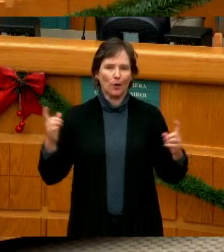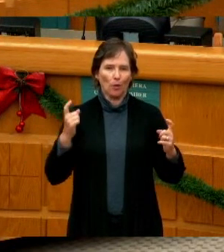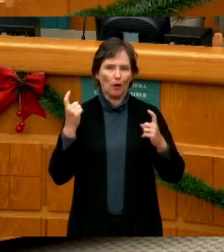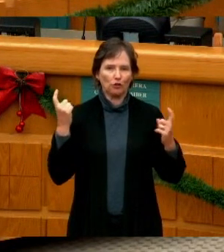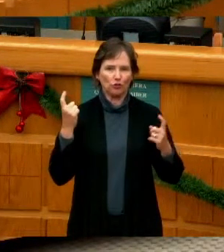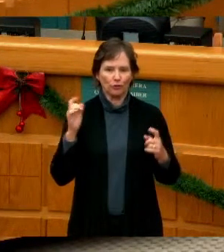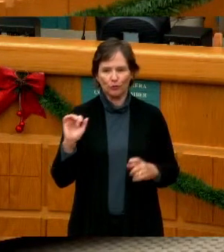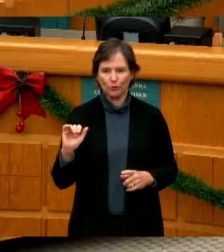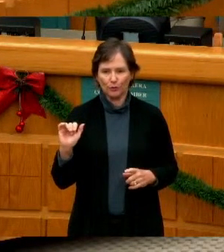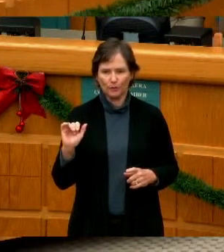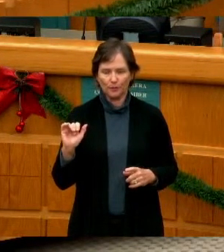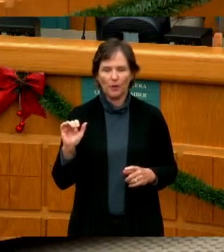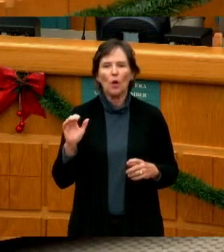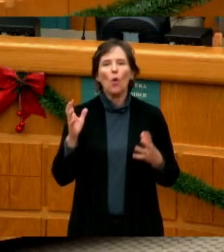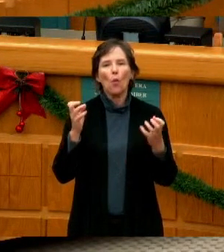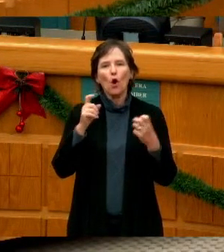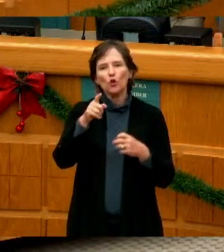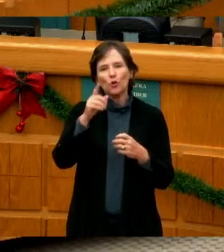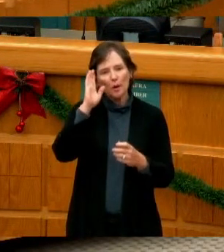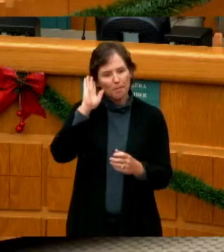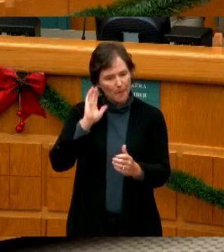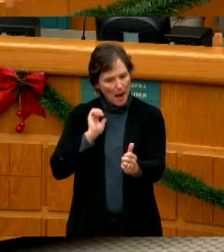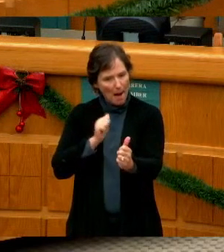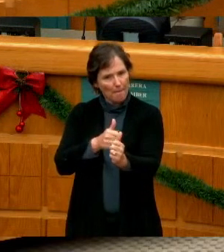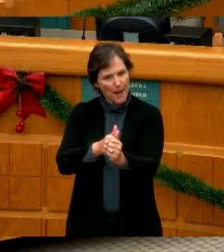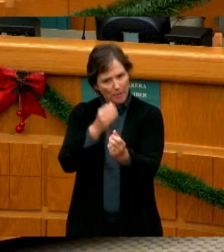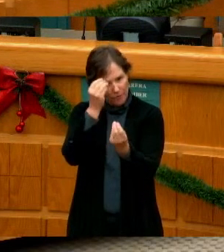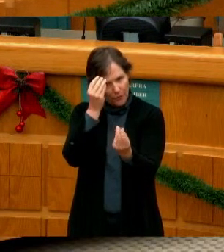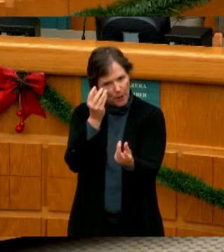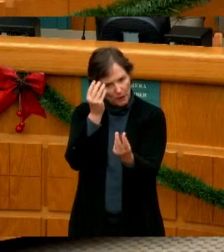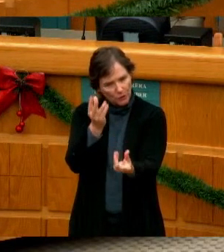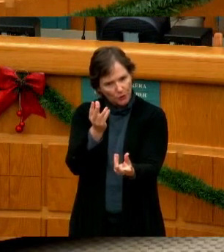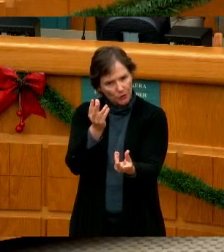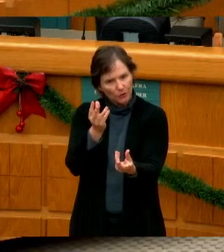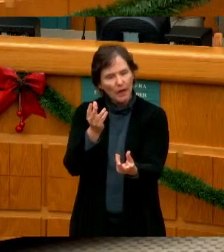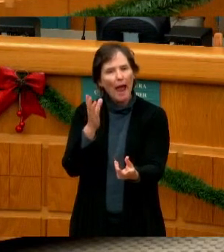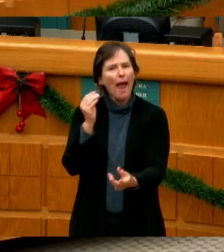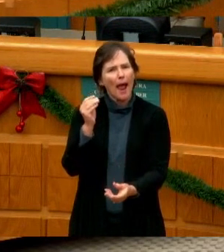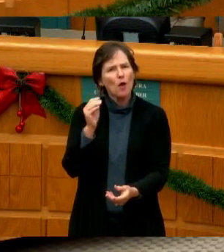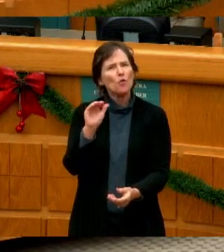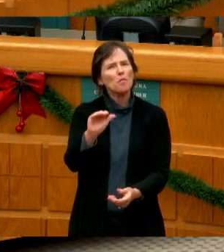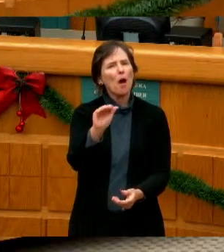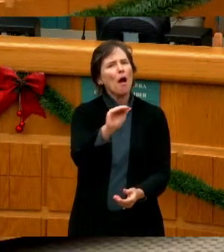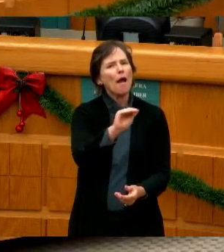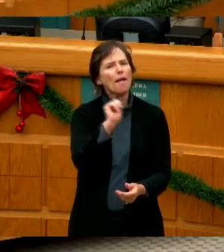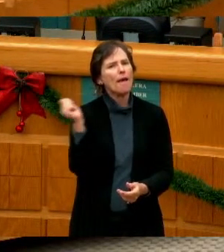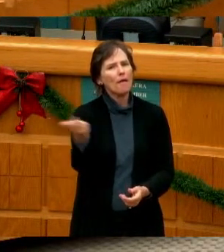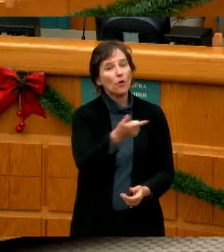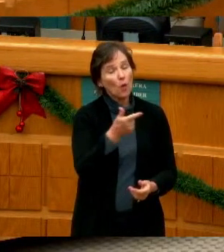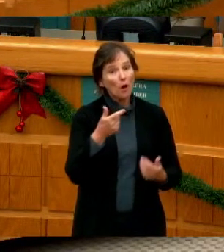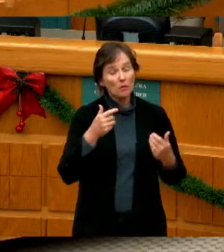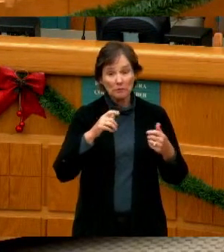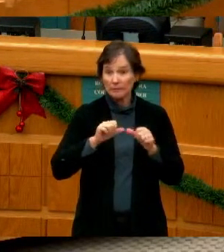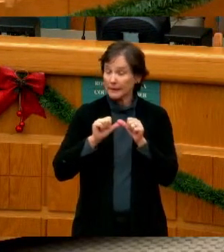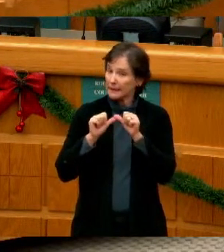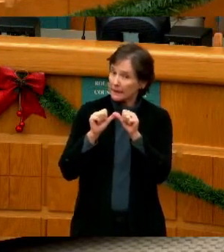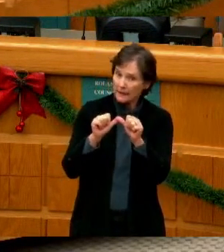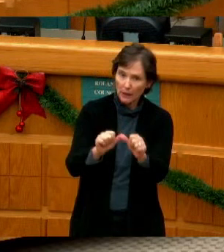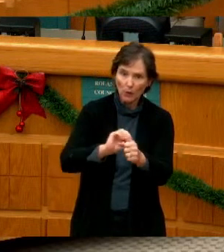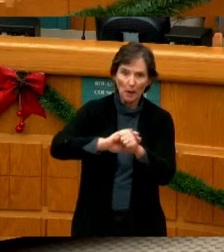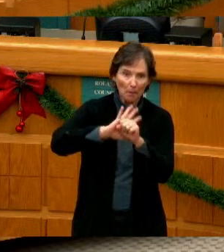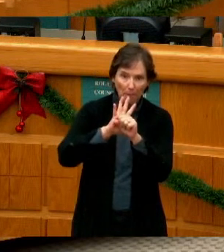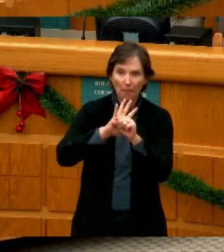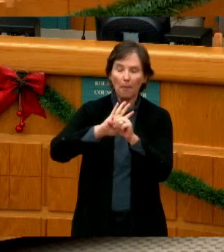just want to continue to keep you updated, keep you reminded of the fact that we are in a pandemic, and to continue to follow